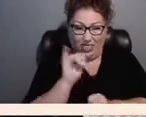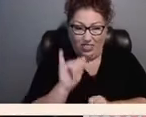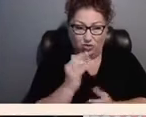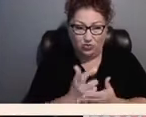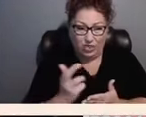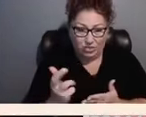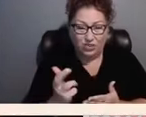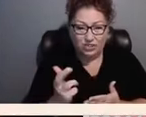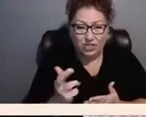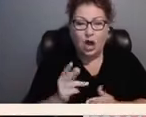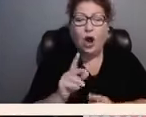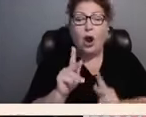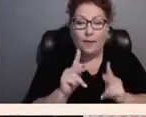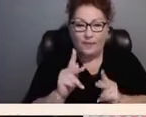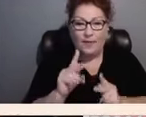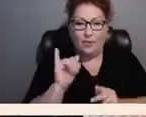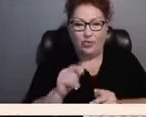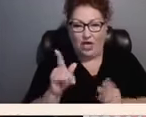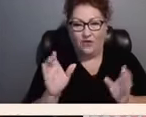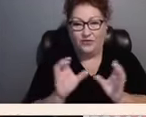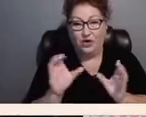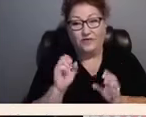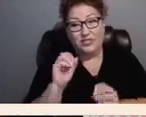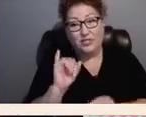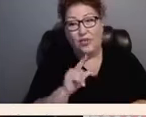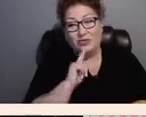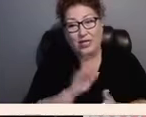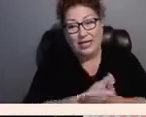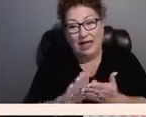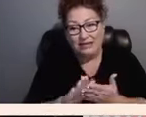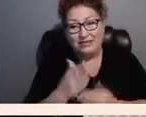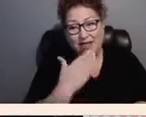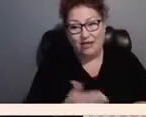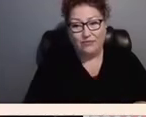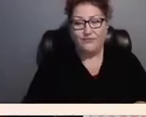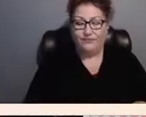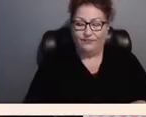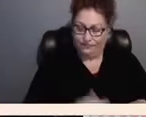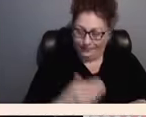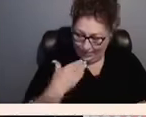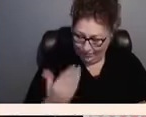people that you've certified. So that's very generous. Thank you. Thank you.